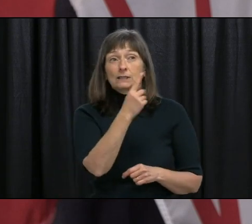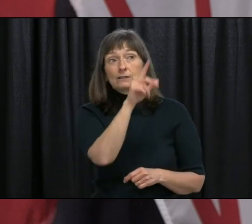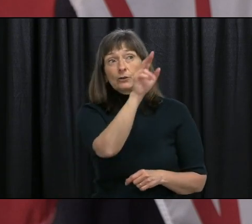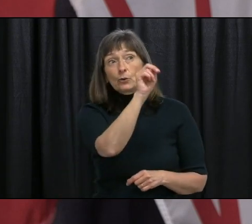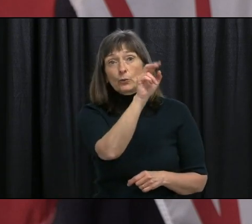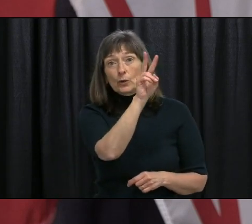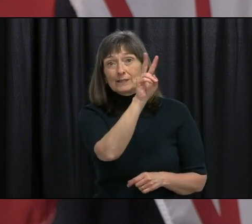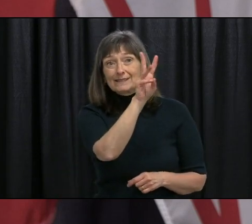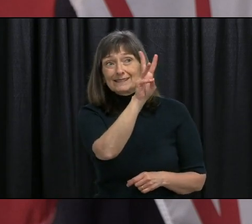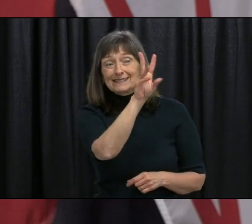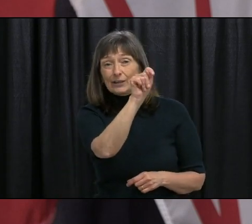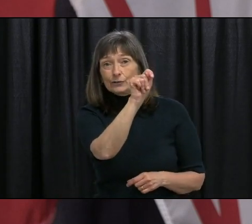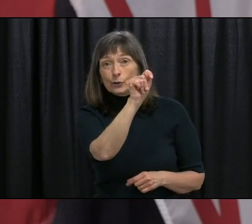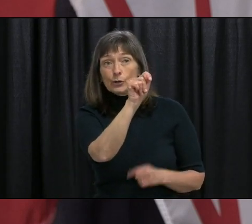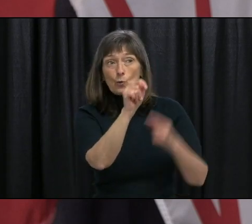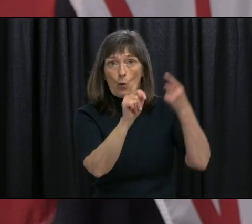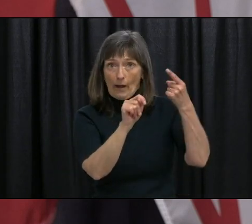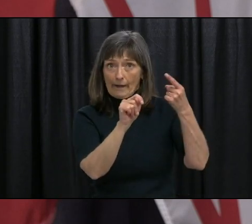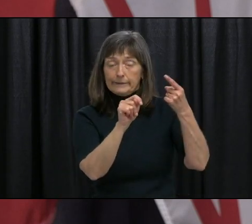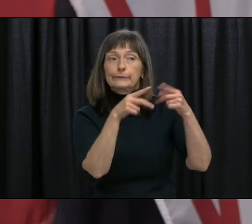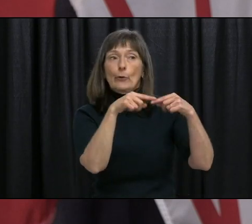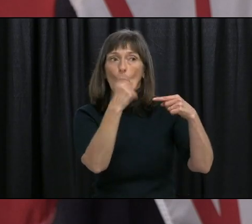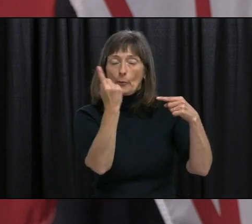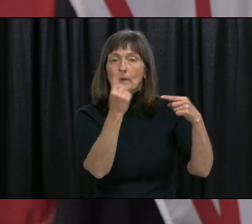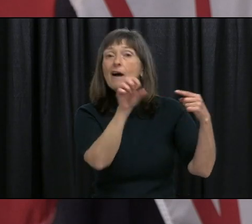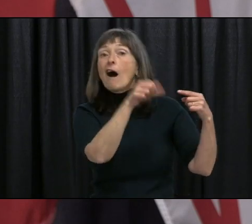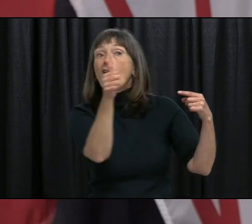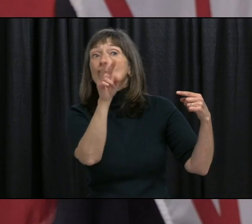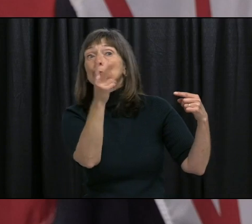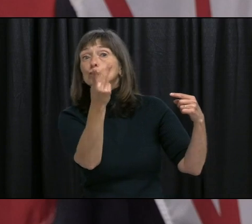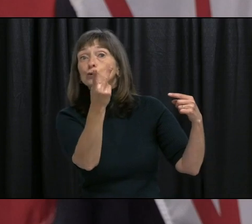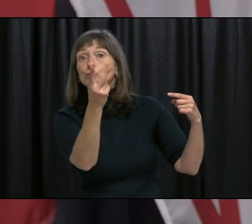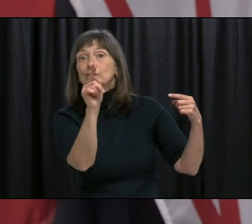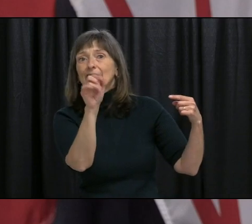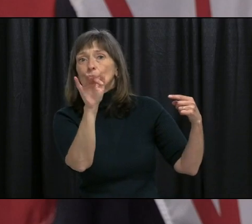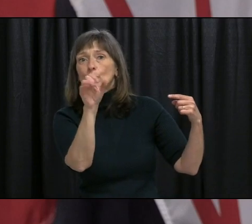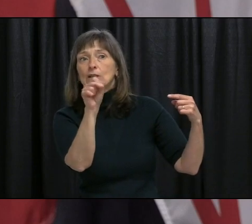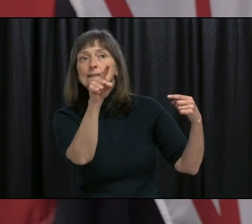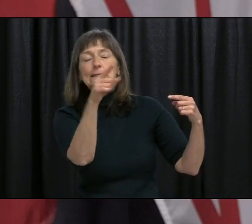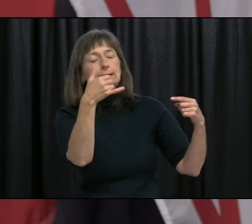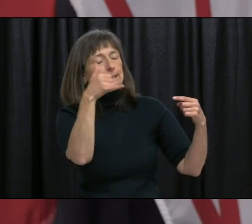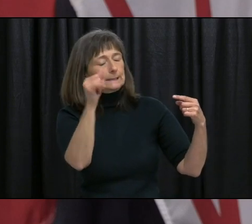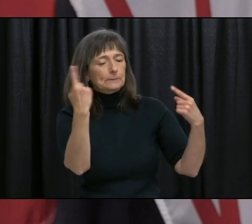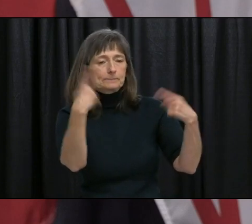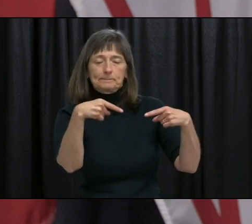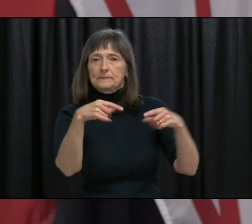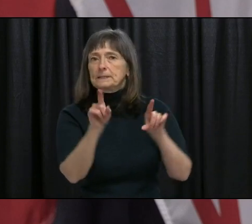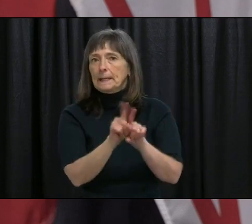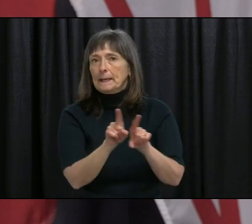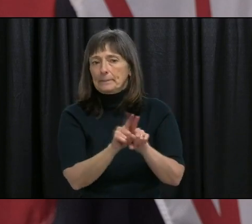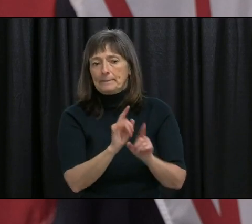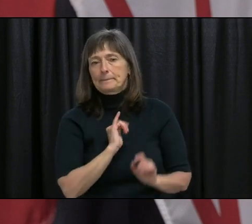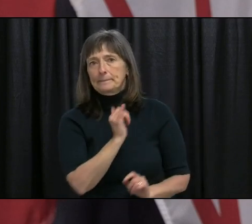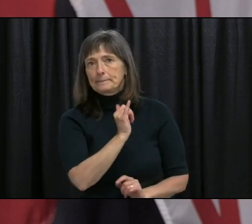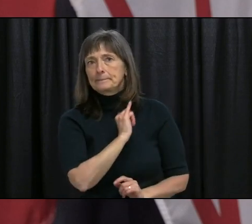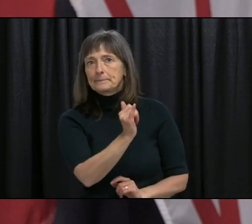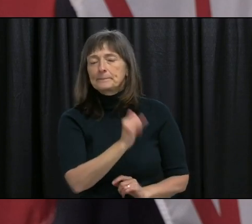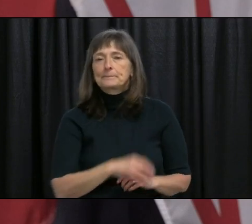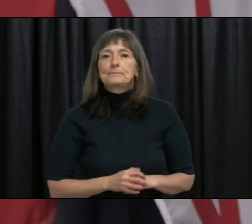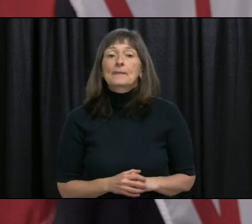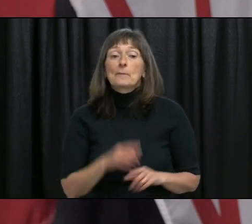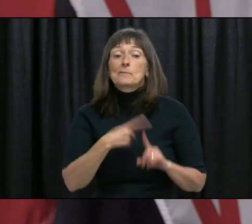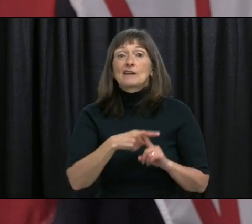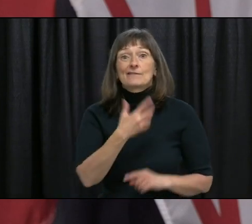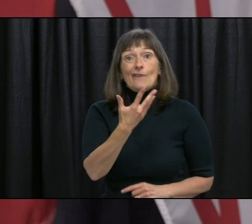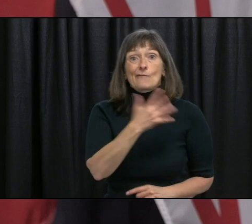those territories that would still have travel bans in place with isolation, 14-day isolation plans, as well as about 5